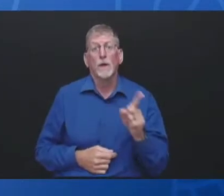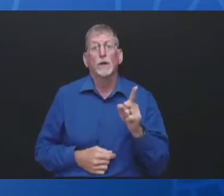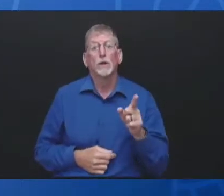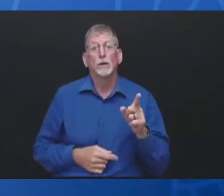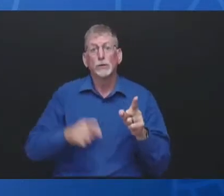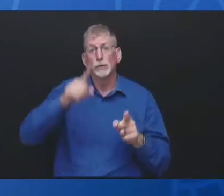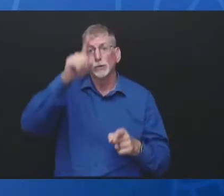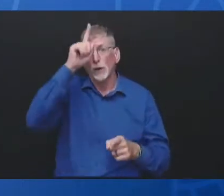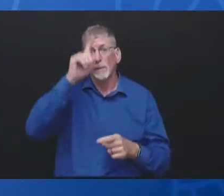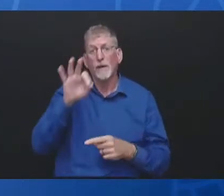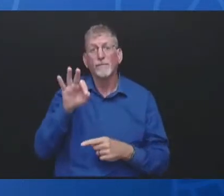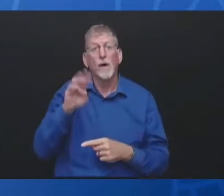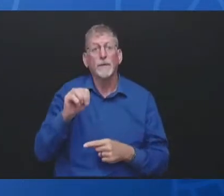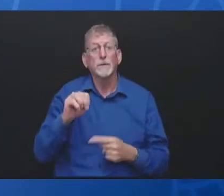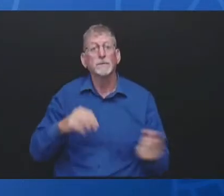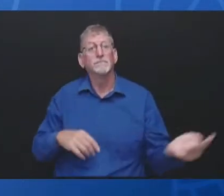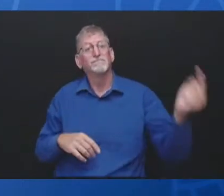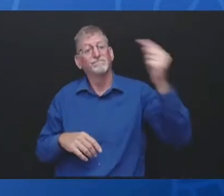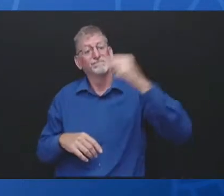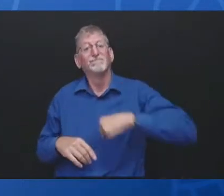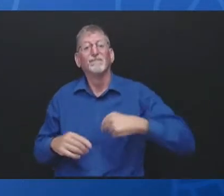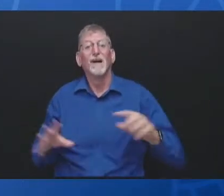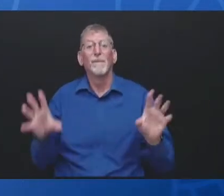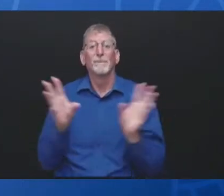secretary. Germany's government has